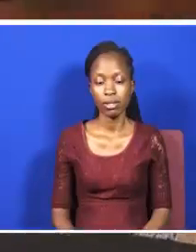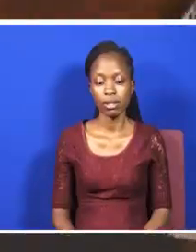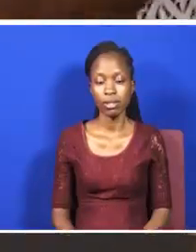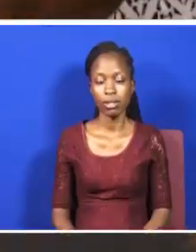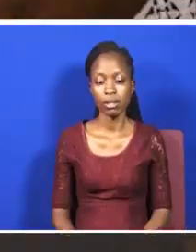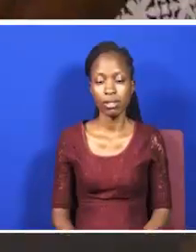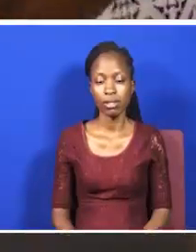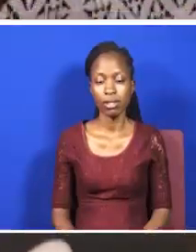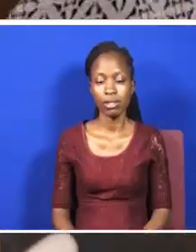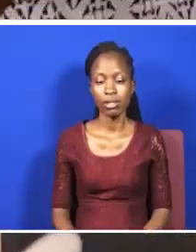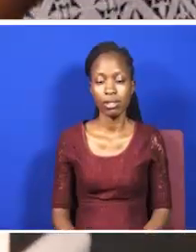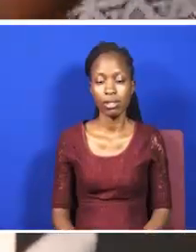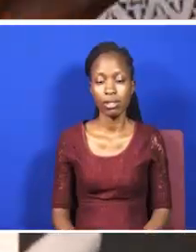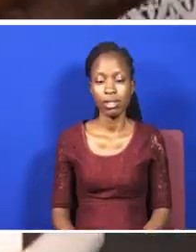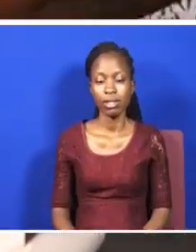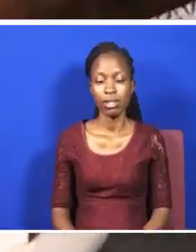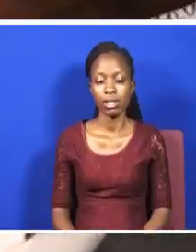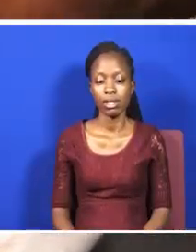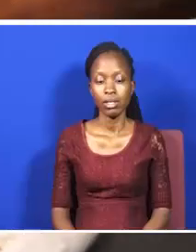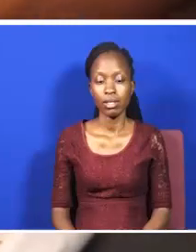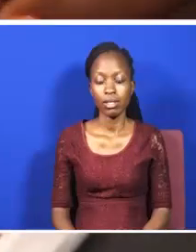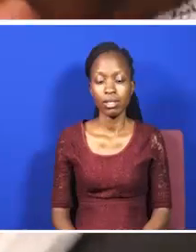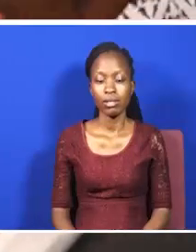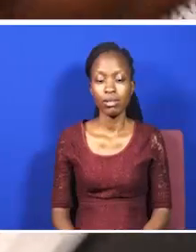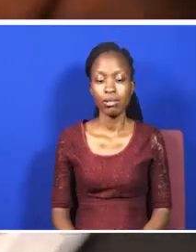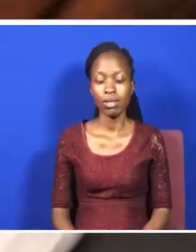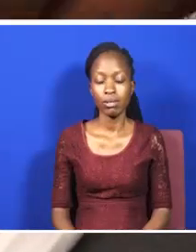open up and then do yet another folding.